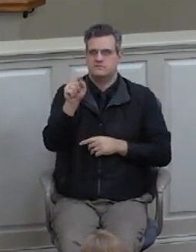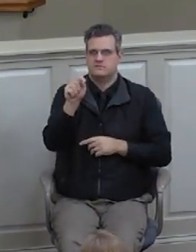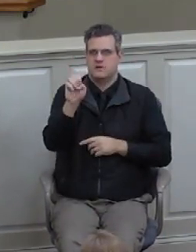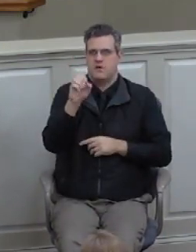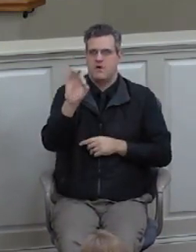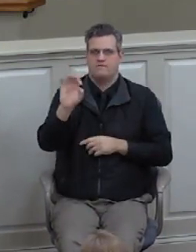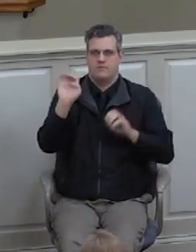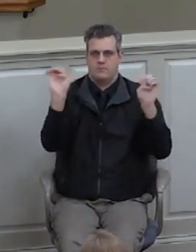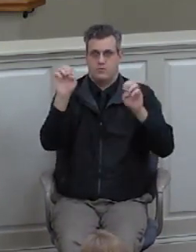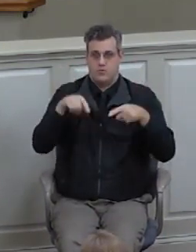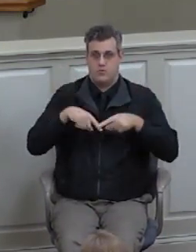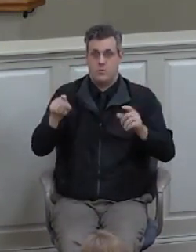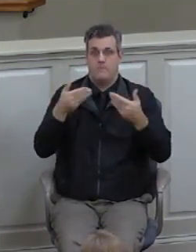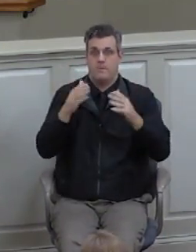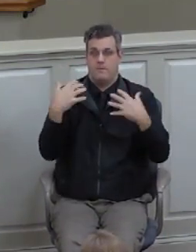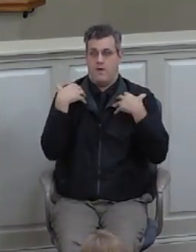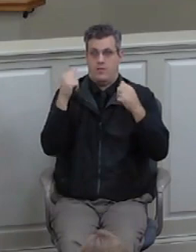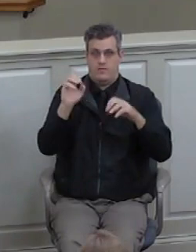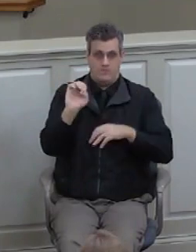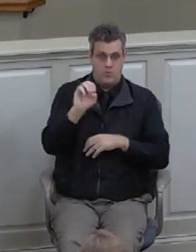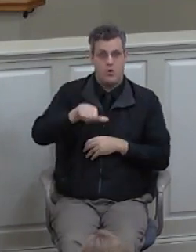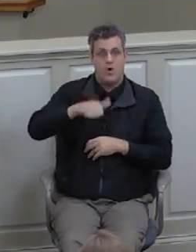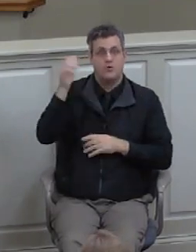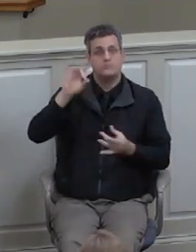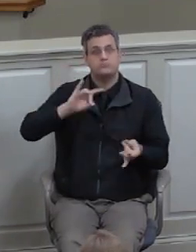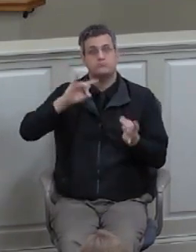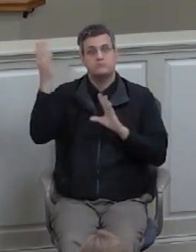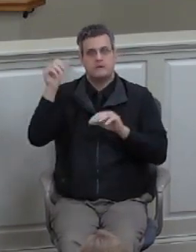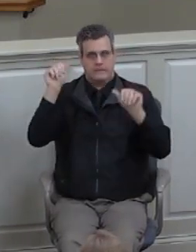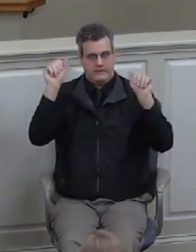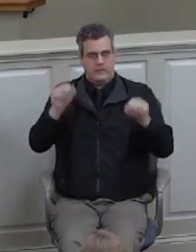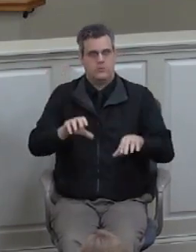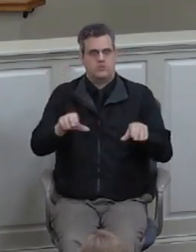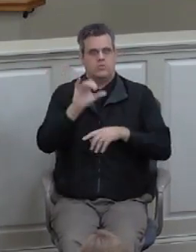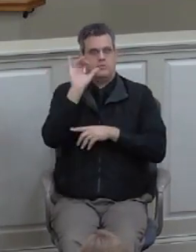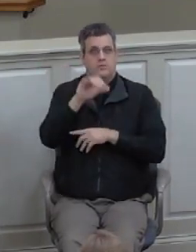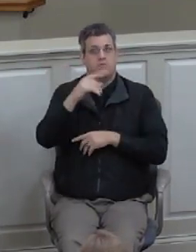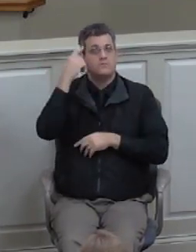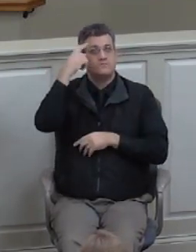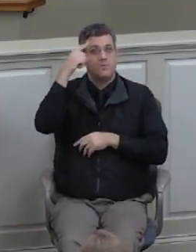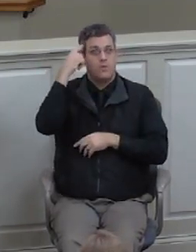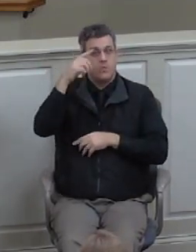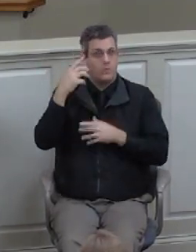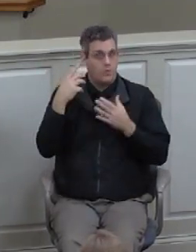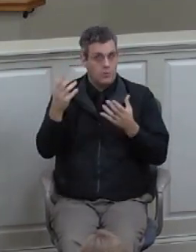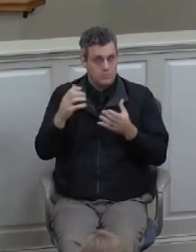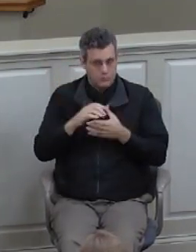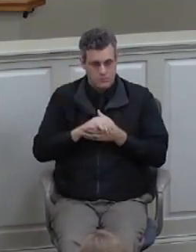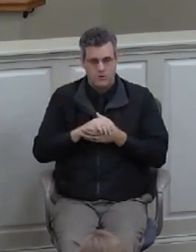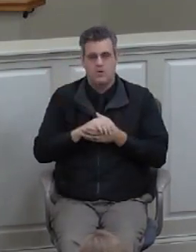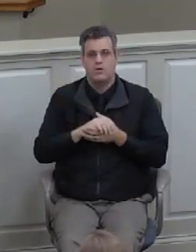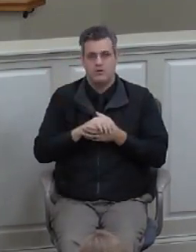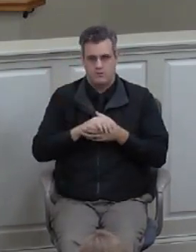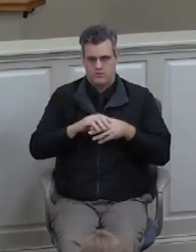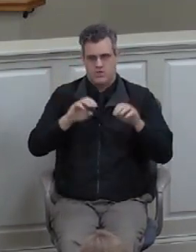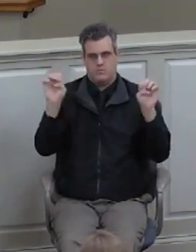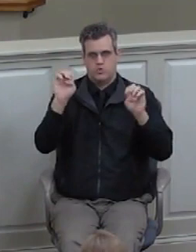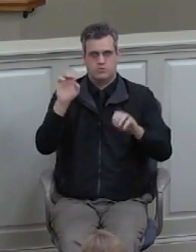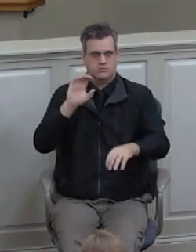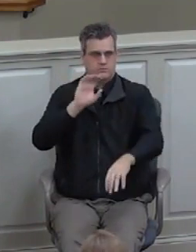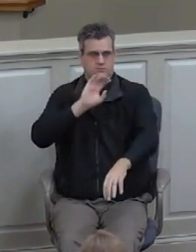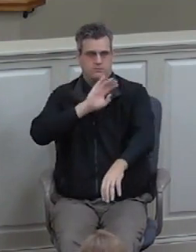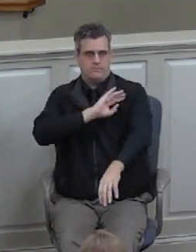during a public health emergency or other catastrophe in order to exercise emergency